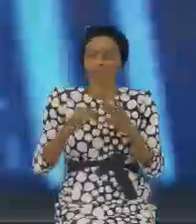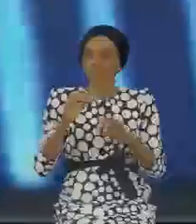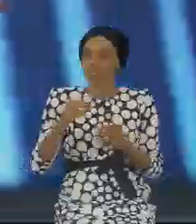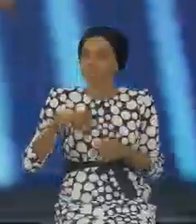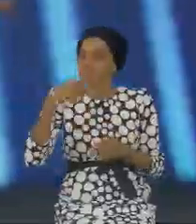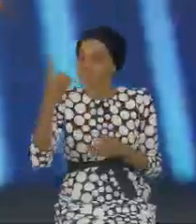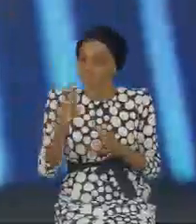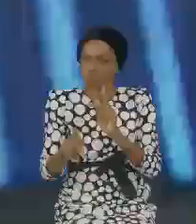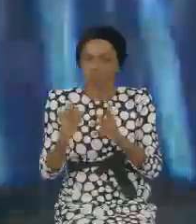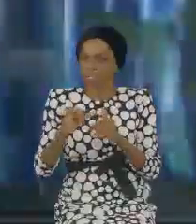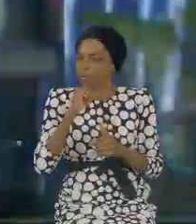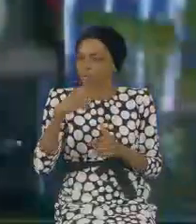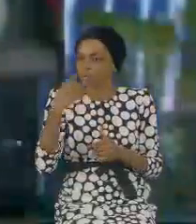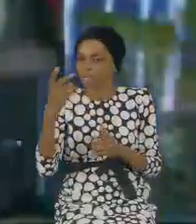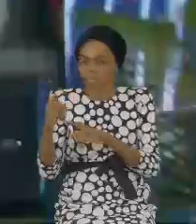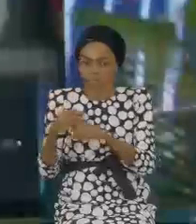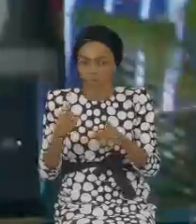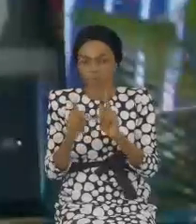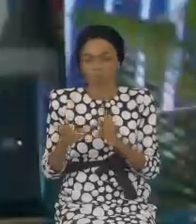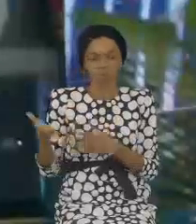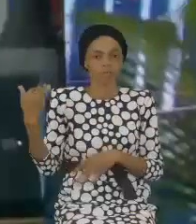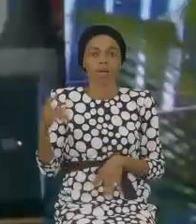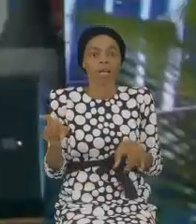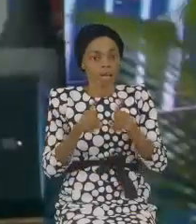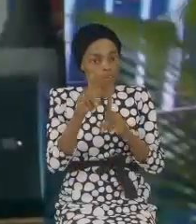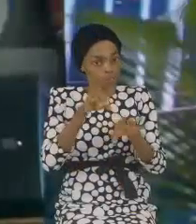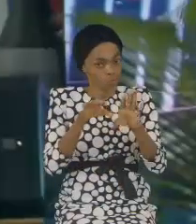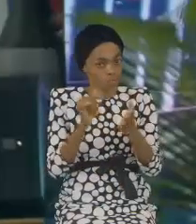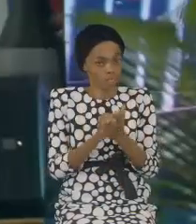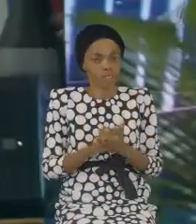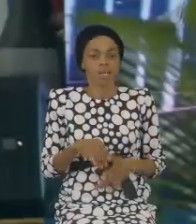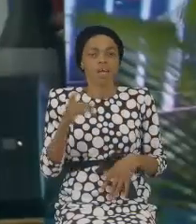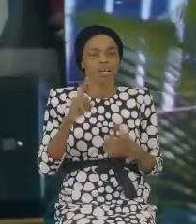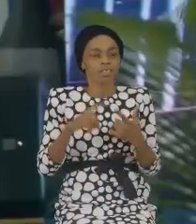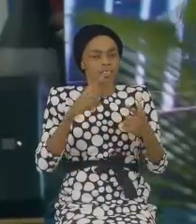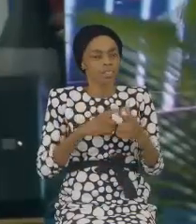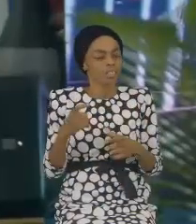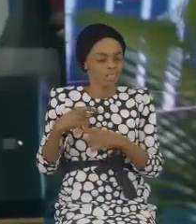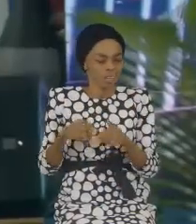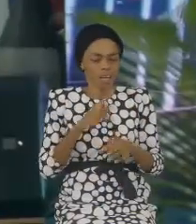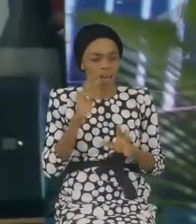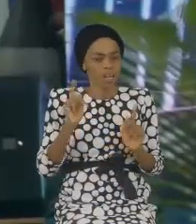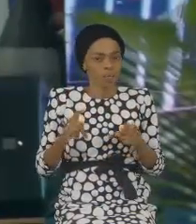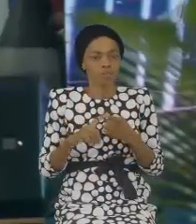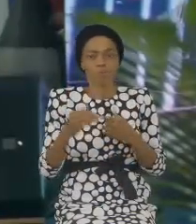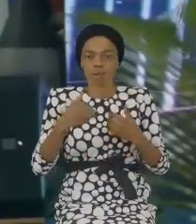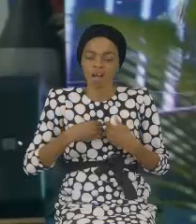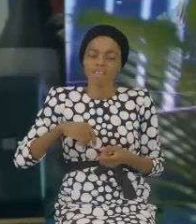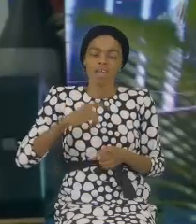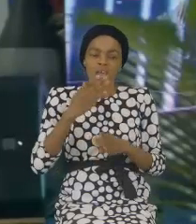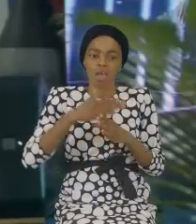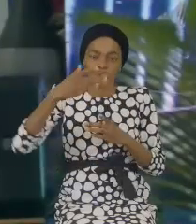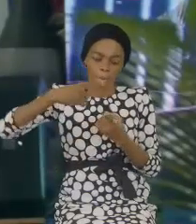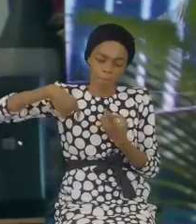people? I'm not ministering to the people. And as you do that, then you're able to have a well-rounded ministry,